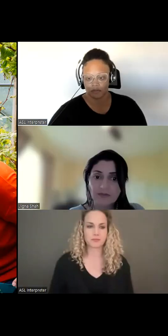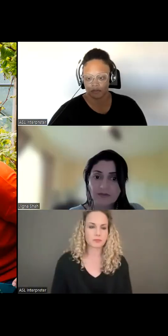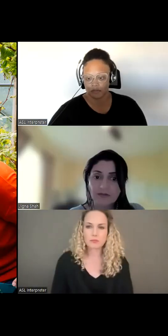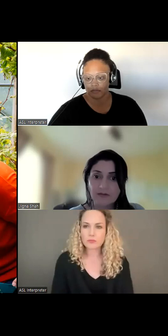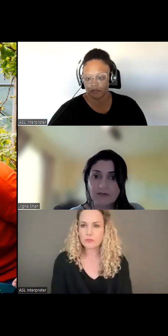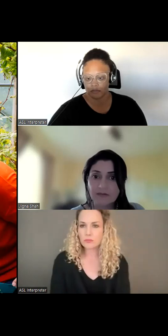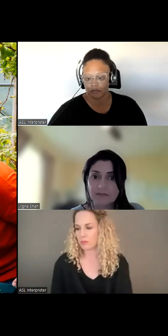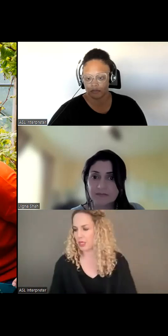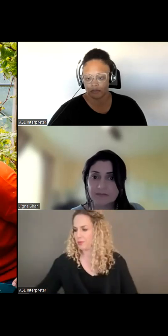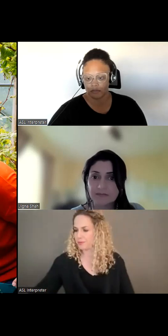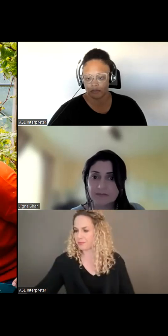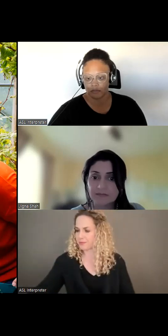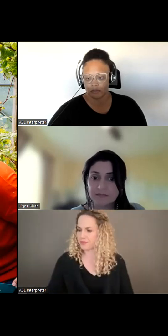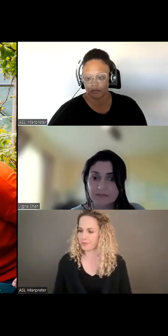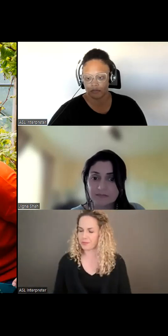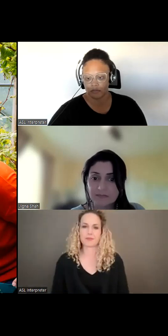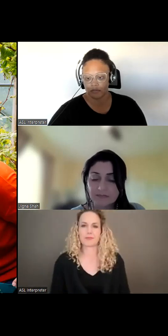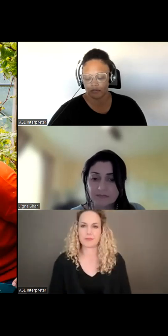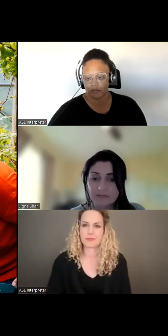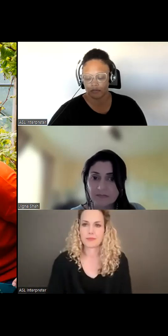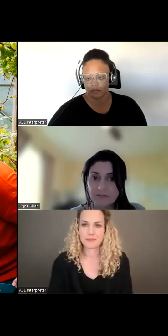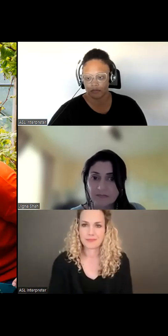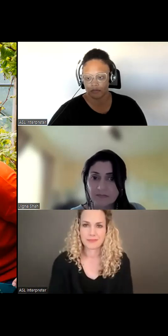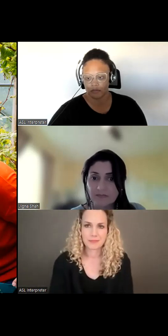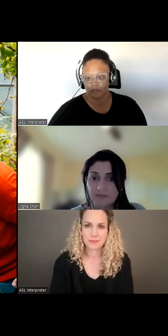el ARPA para la aplicación?